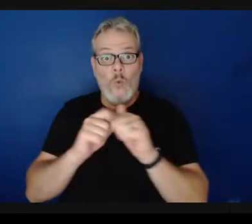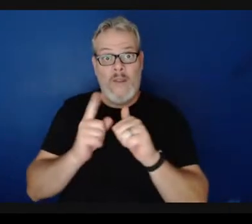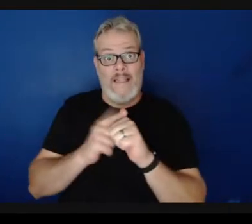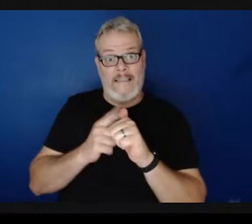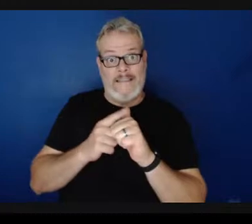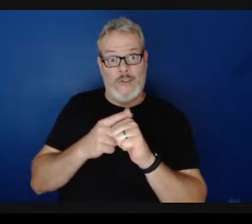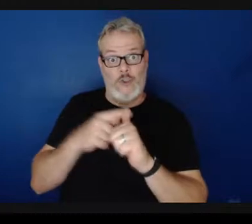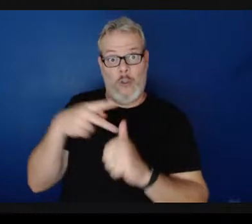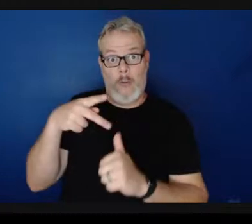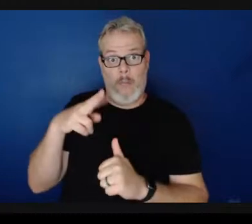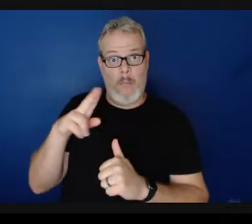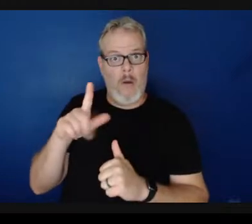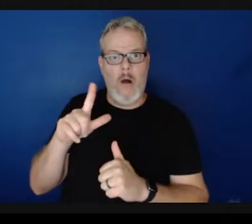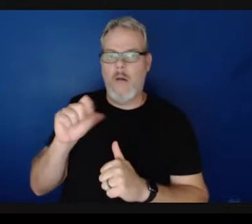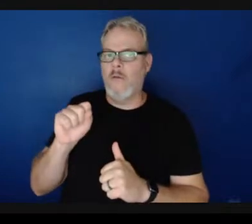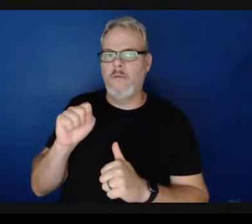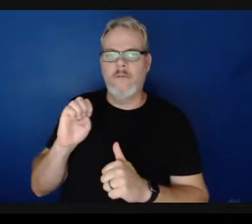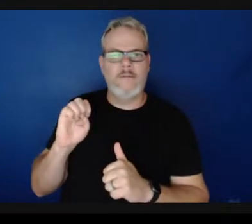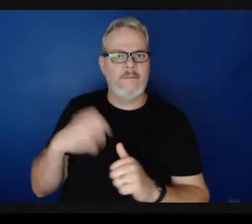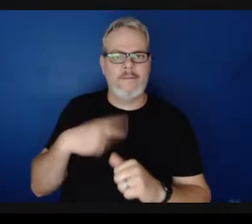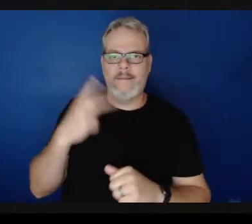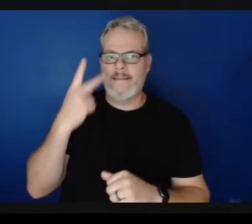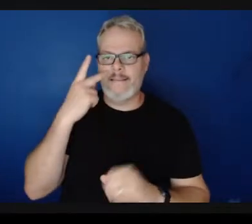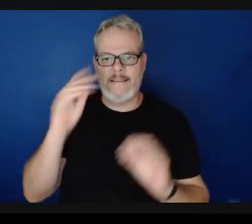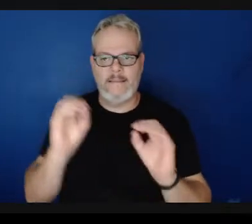dike reestablishing the East Rift pathway.